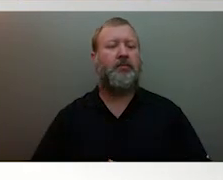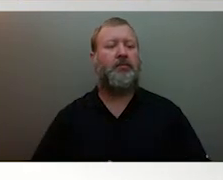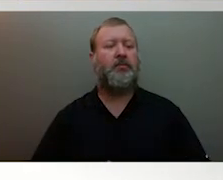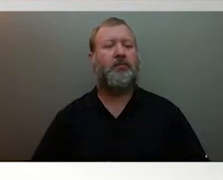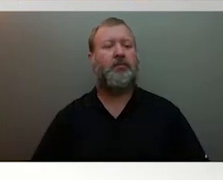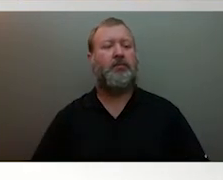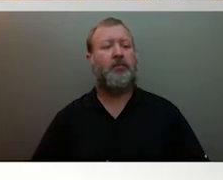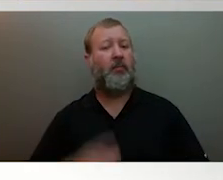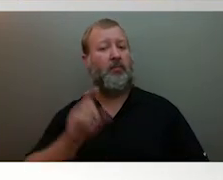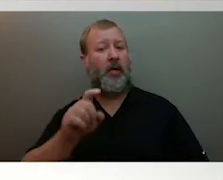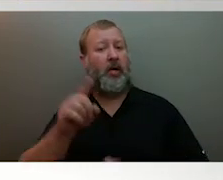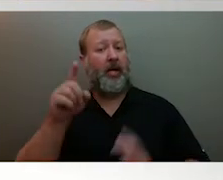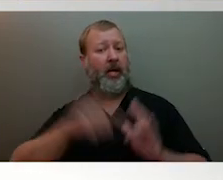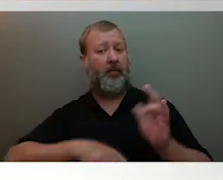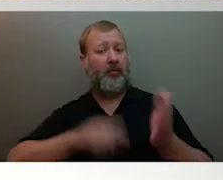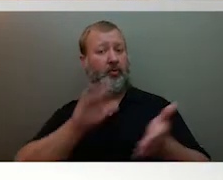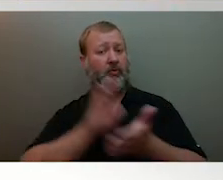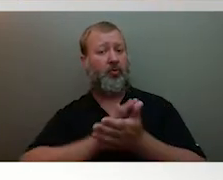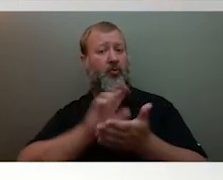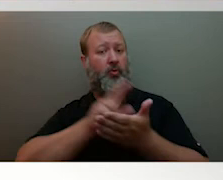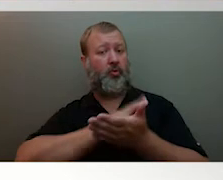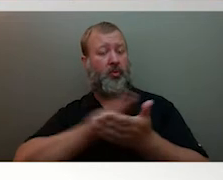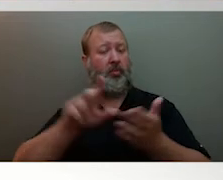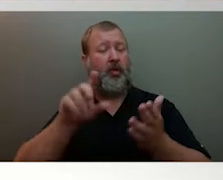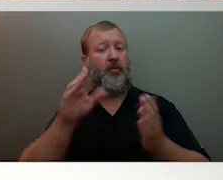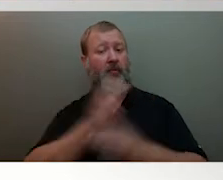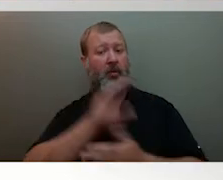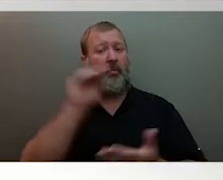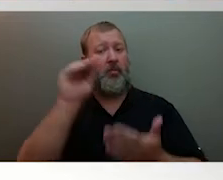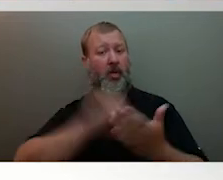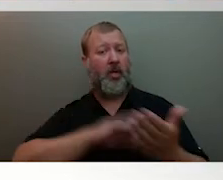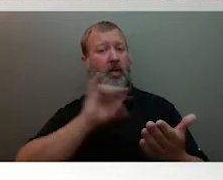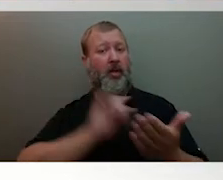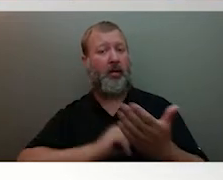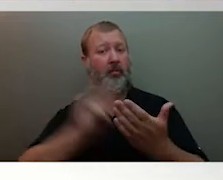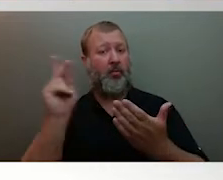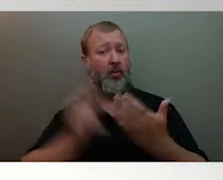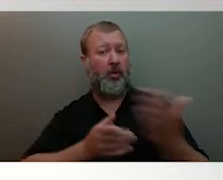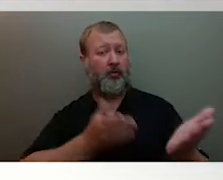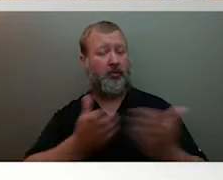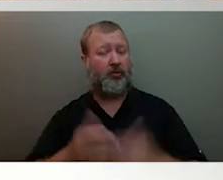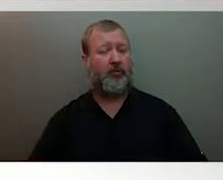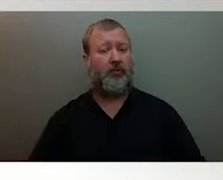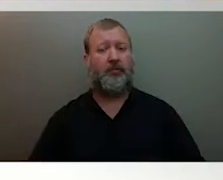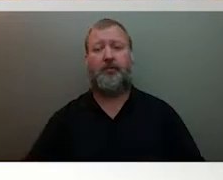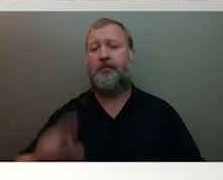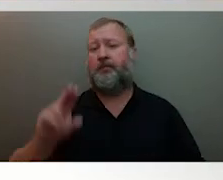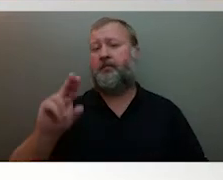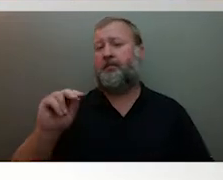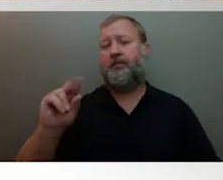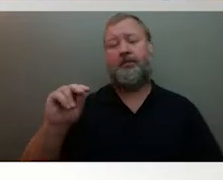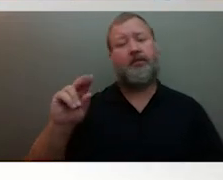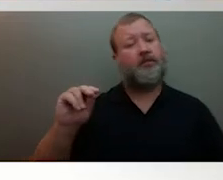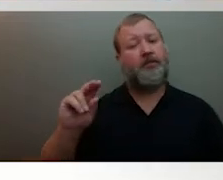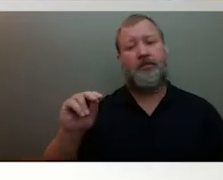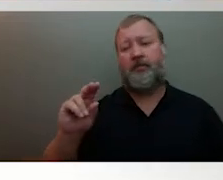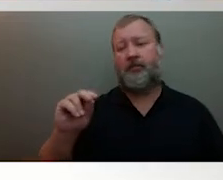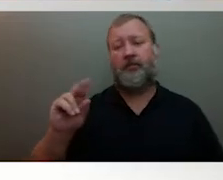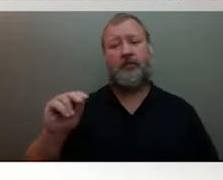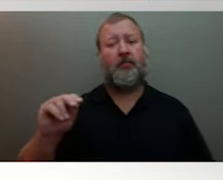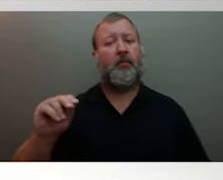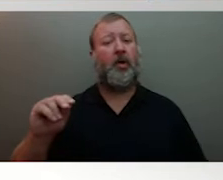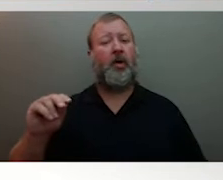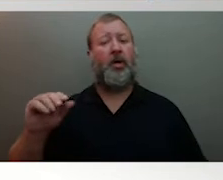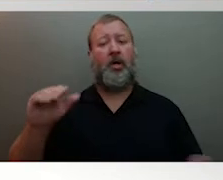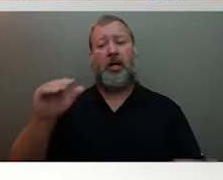Must students be absent from school for 3 weeks before they can apply for hospital homebound services? No. The physician must indicate